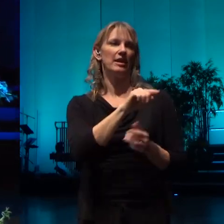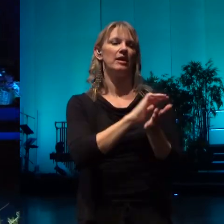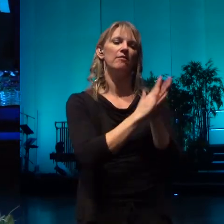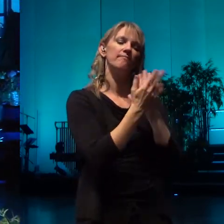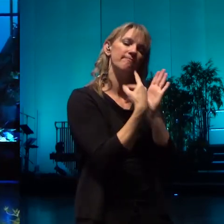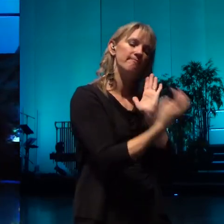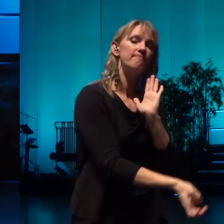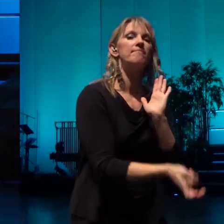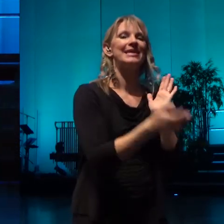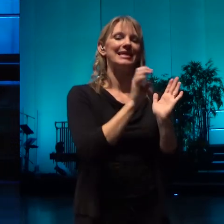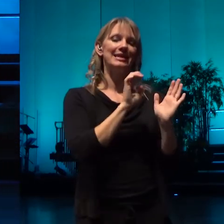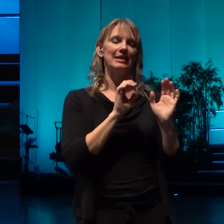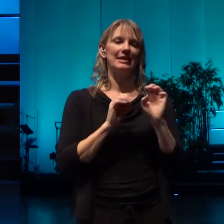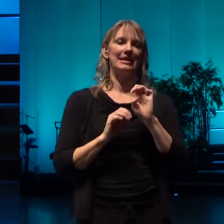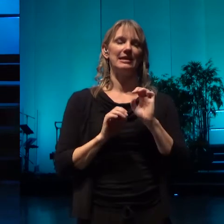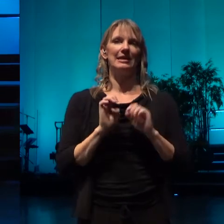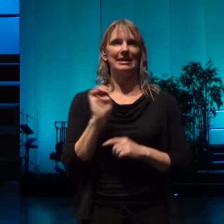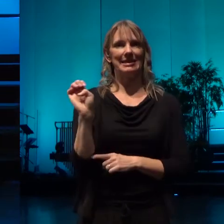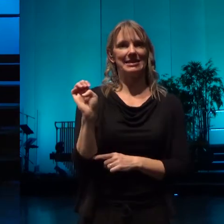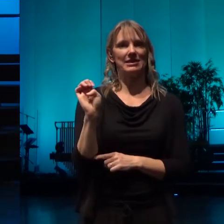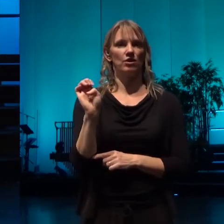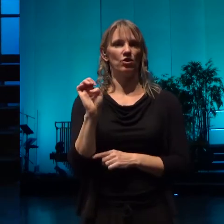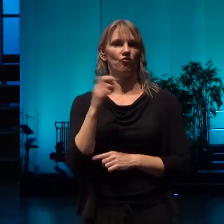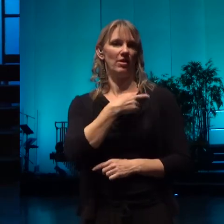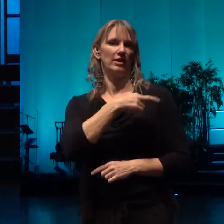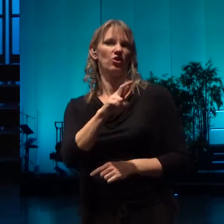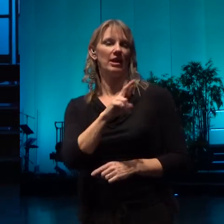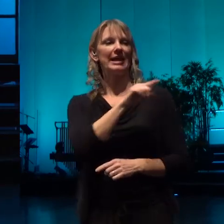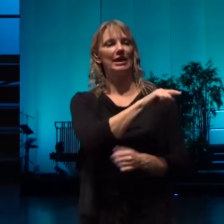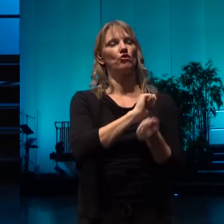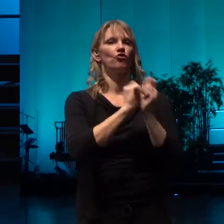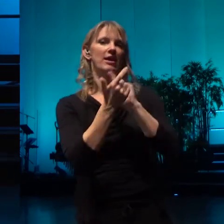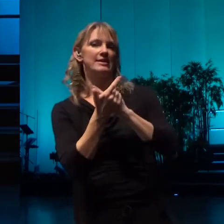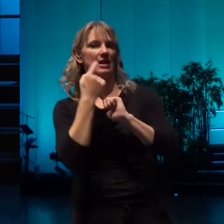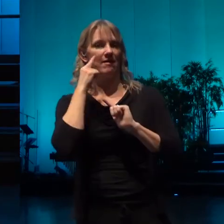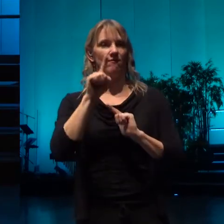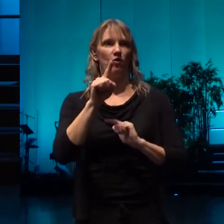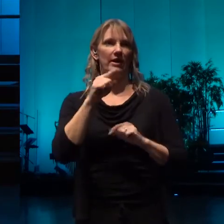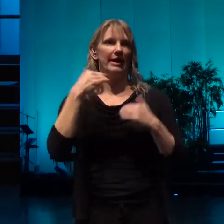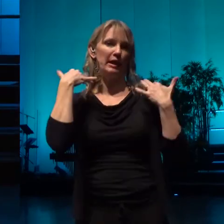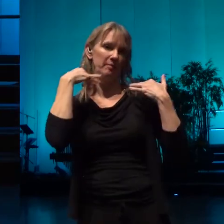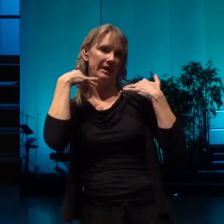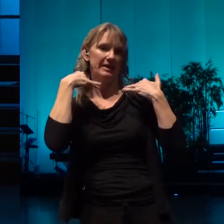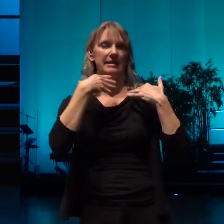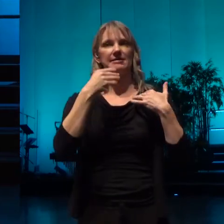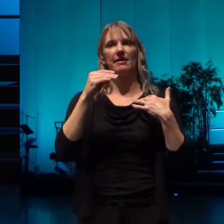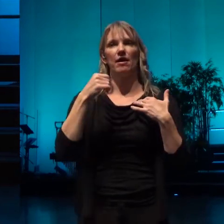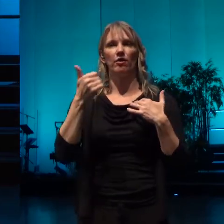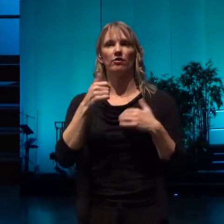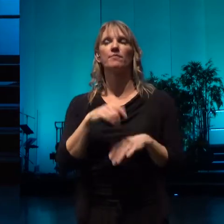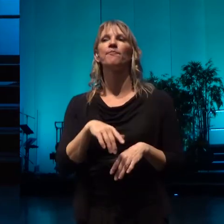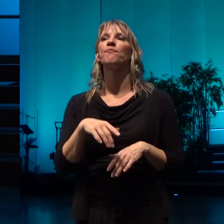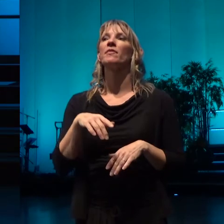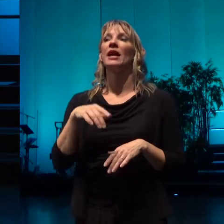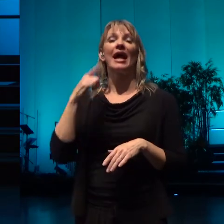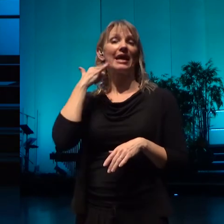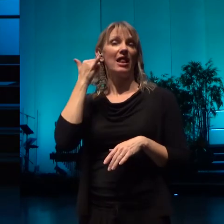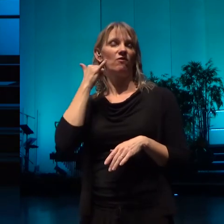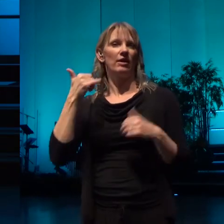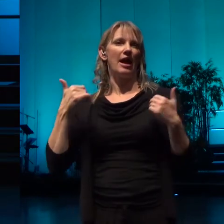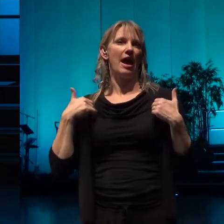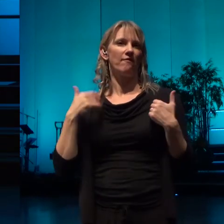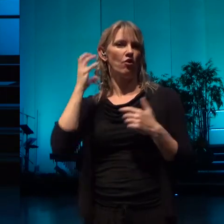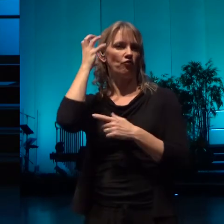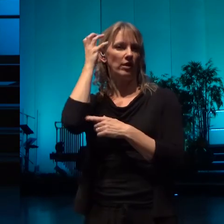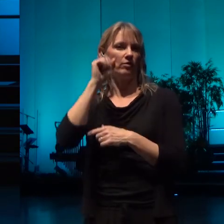would pretty much translate it for hippies. And for all of us, and there's a station in California called KPFK, and